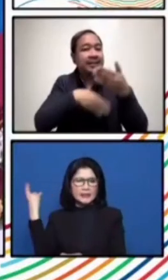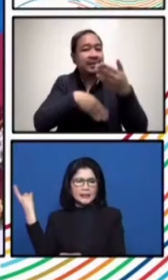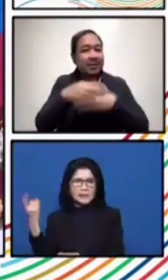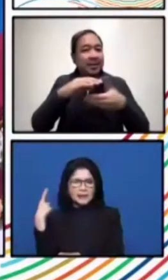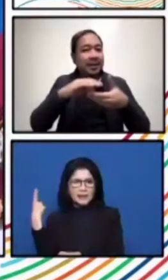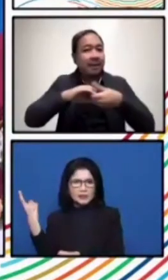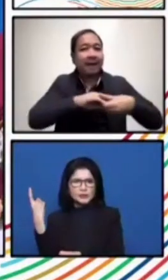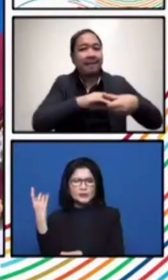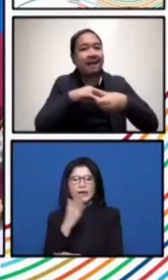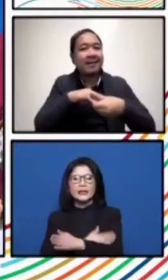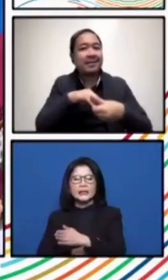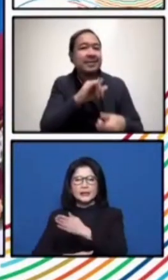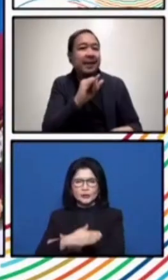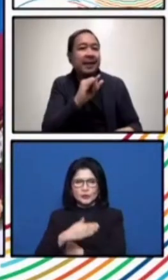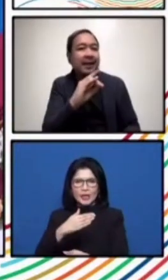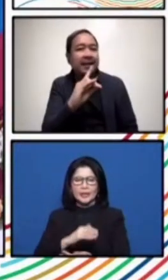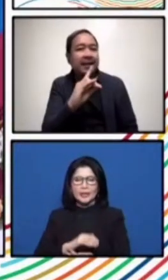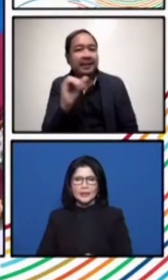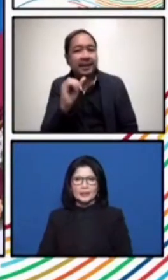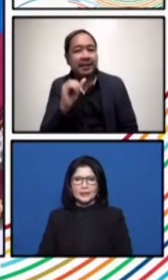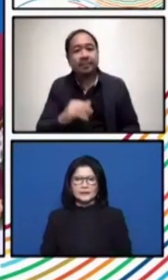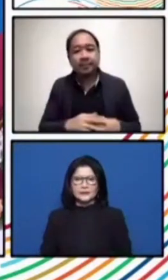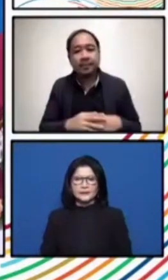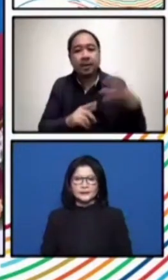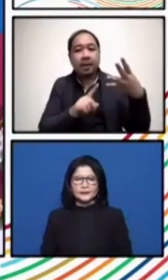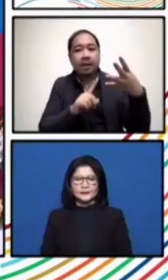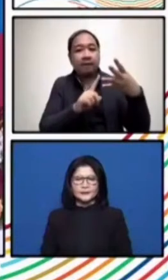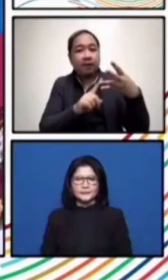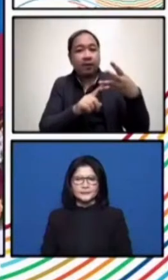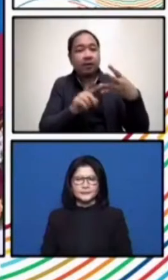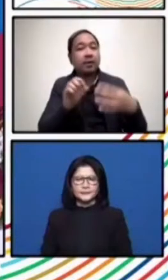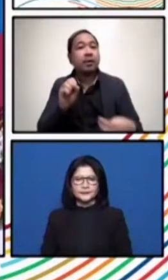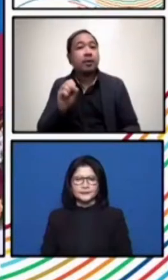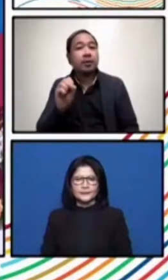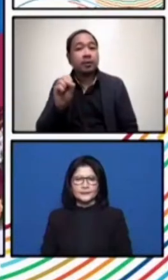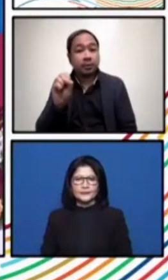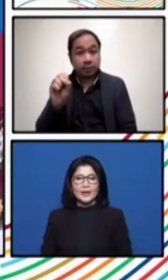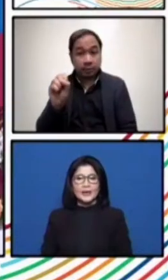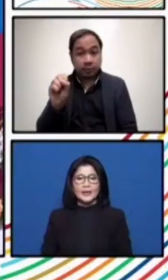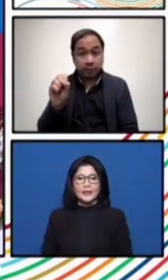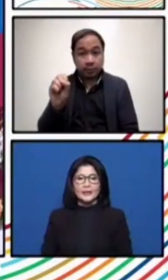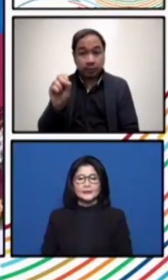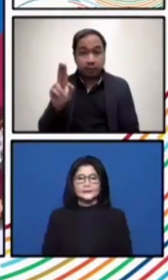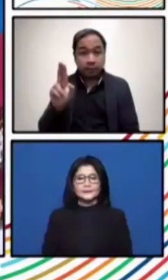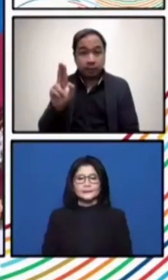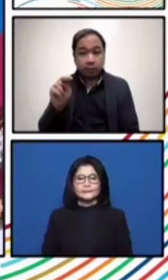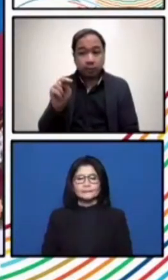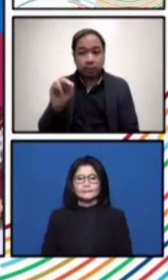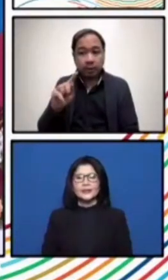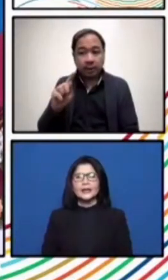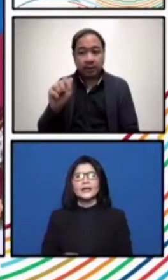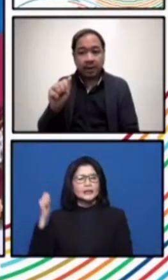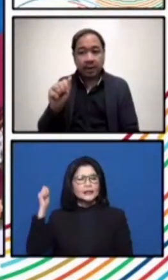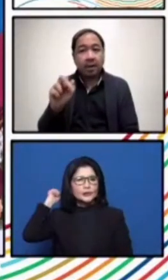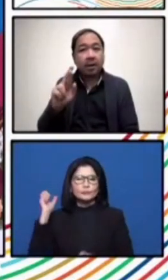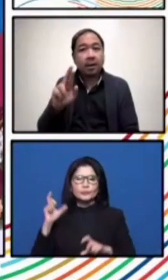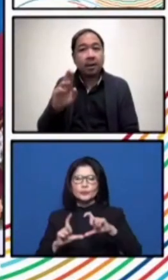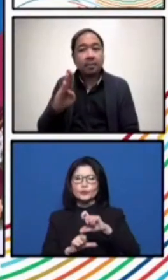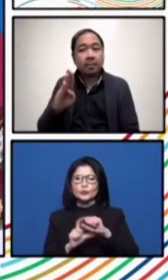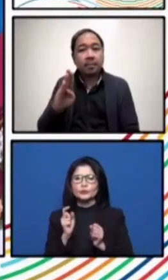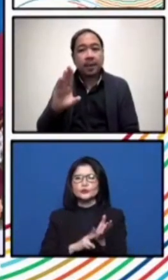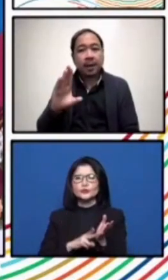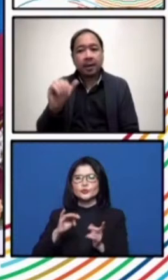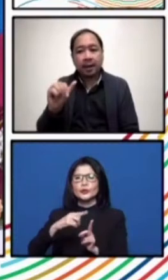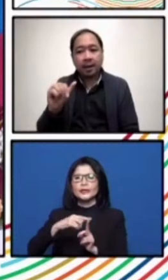Mrs Sunita Rebecca Sharia from India Mrs Cherian scarier